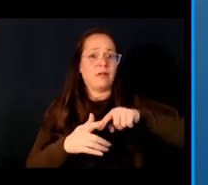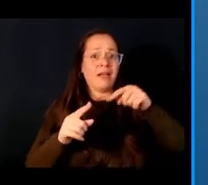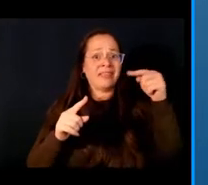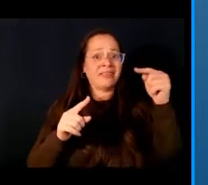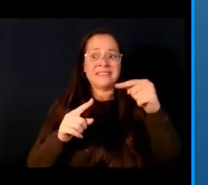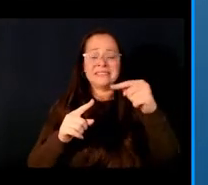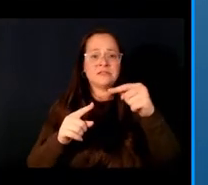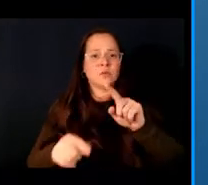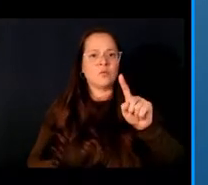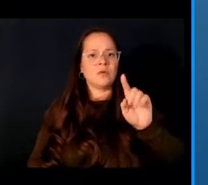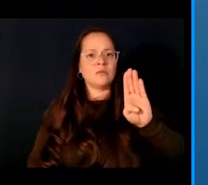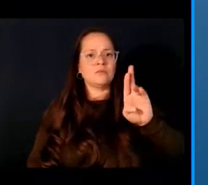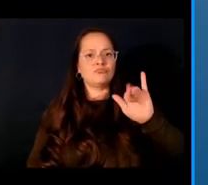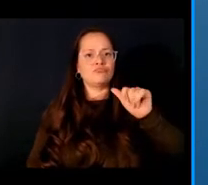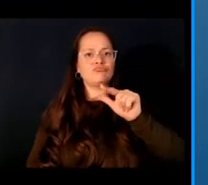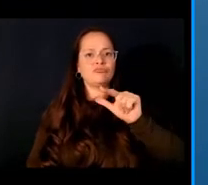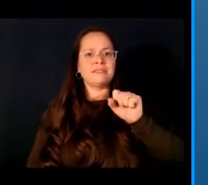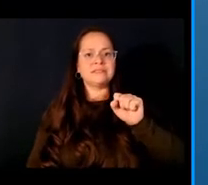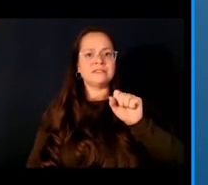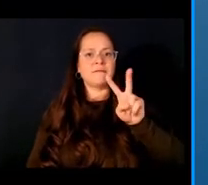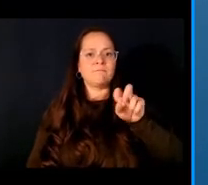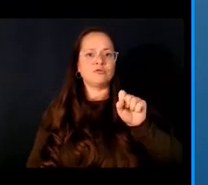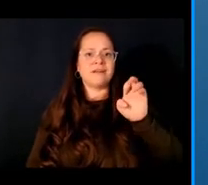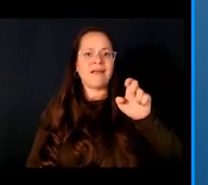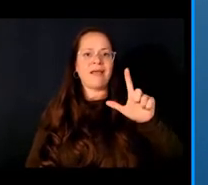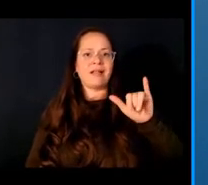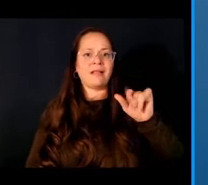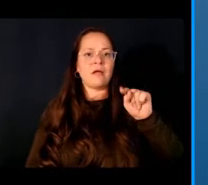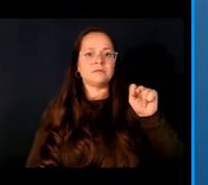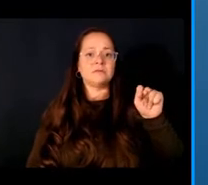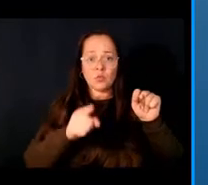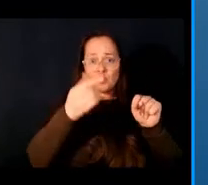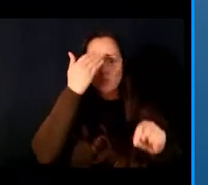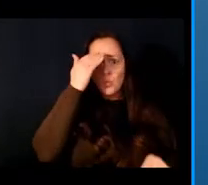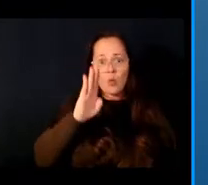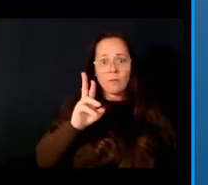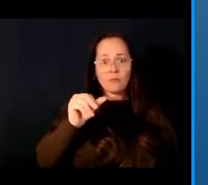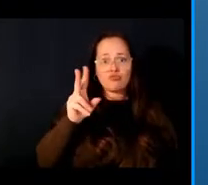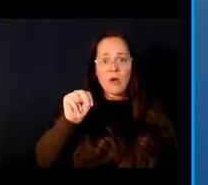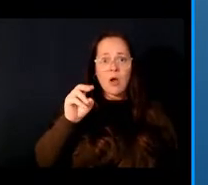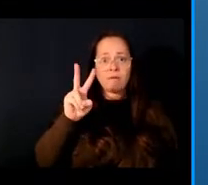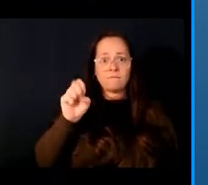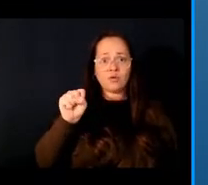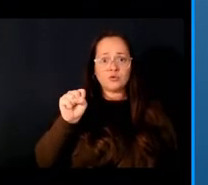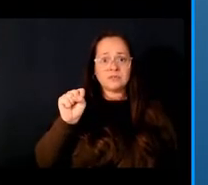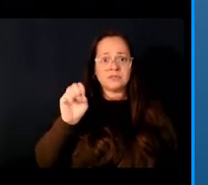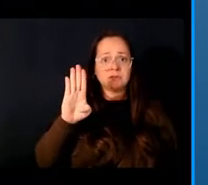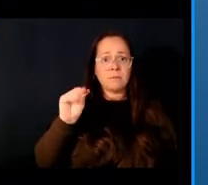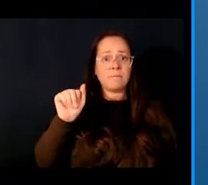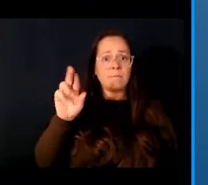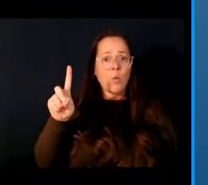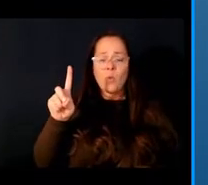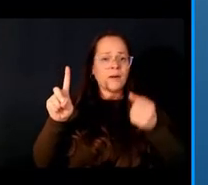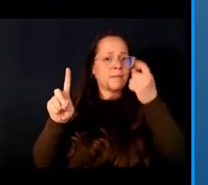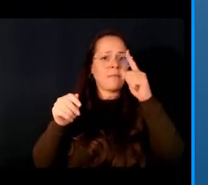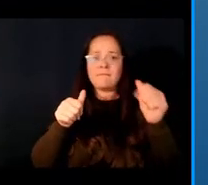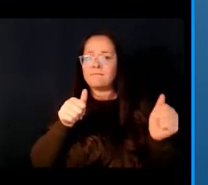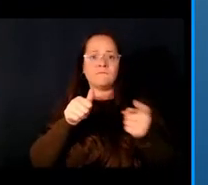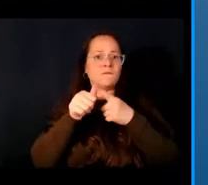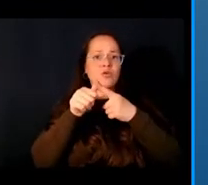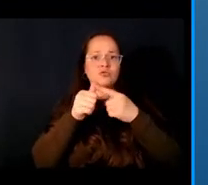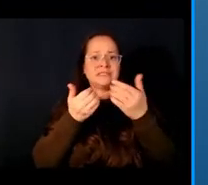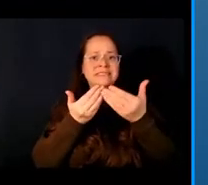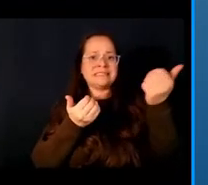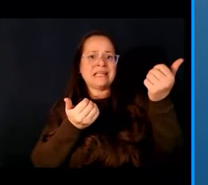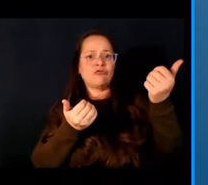where Briggs versus Elliot and some of you may not know that you know Brown versus Board but the first case about desegregation was Briggs versus Elliott